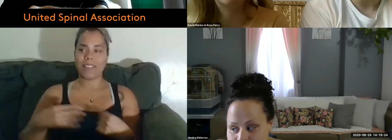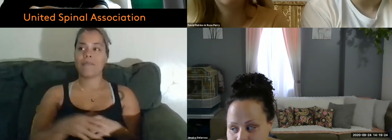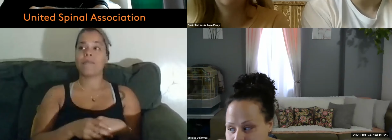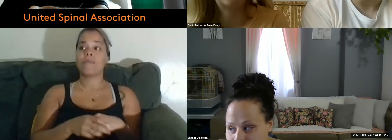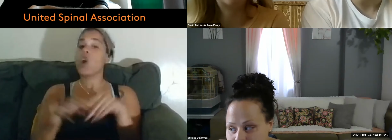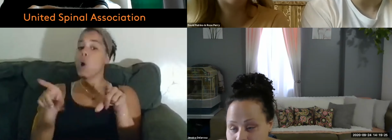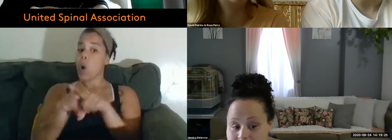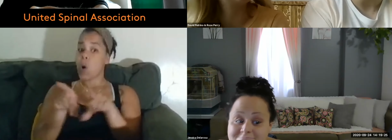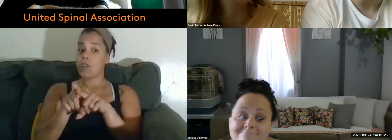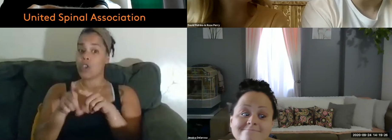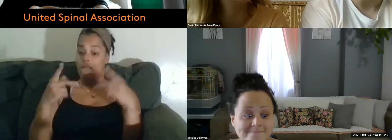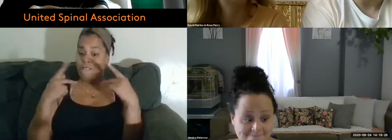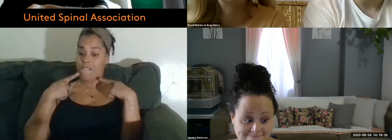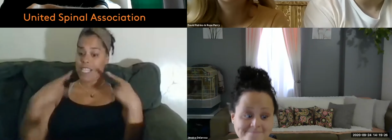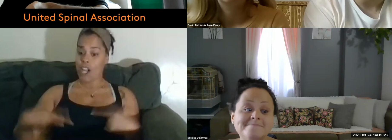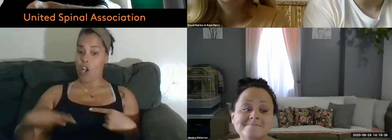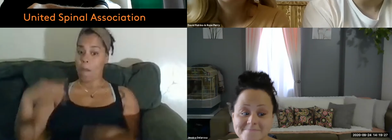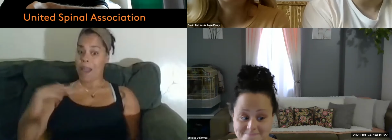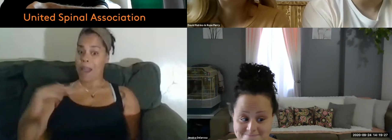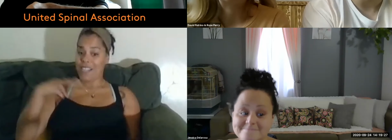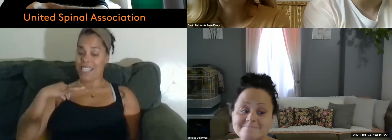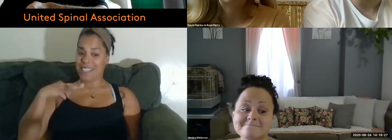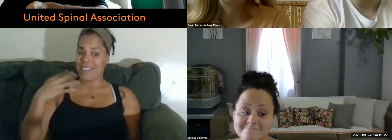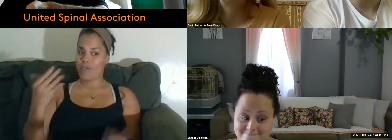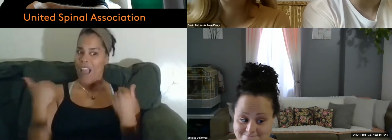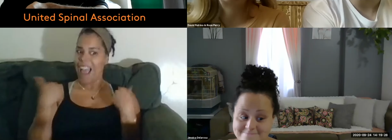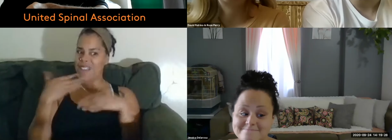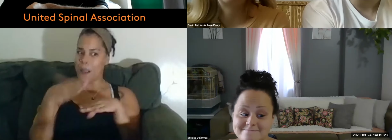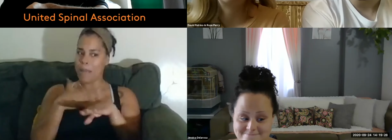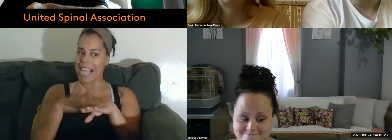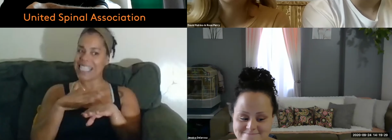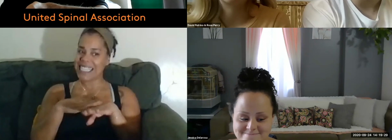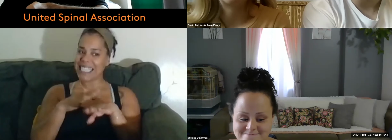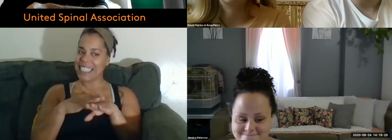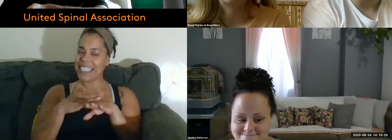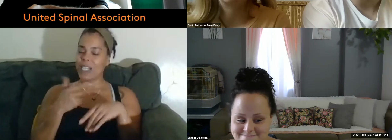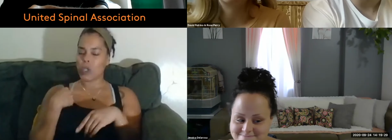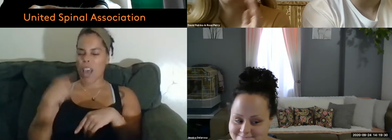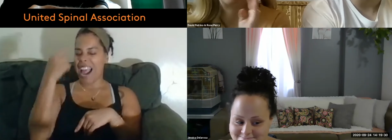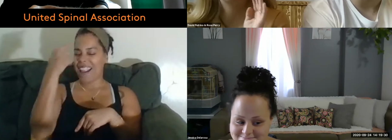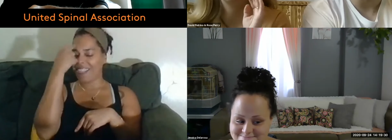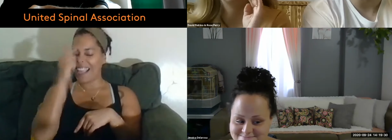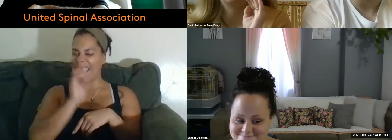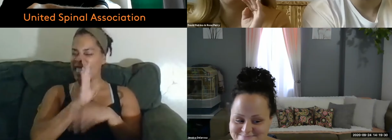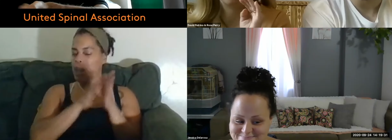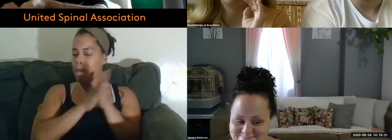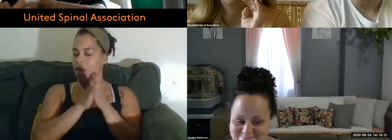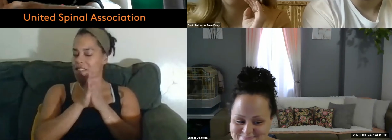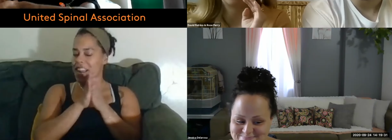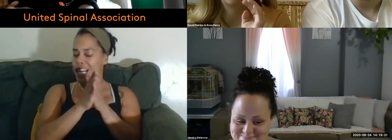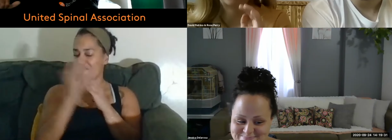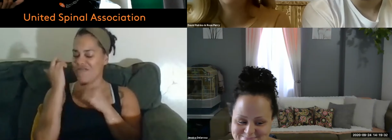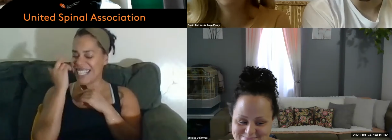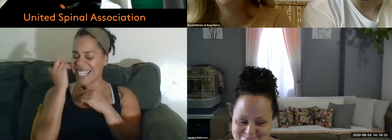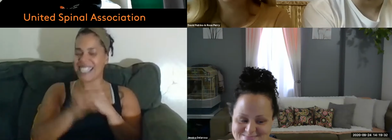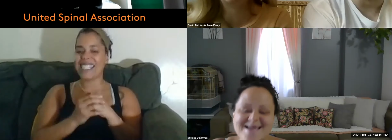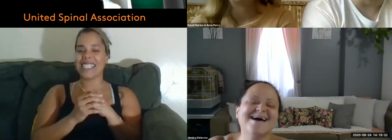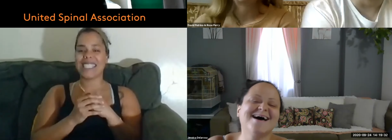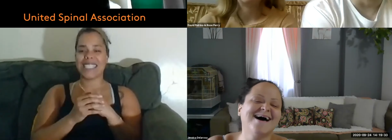pets. So I think that there's definitely a motivating factor there. Jessica, I'm helping you. You can get more dogs